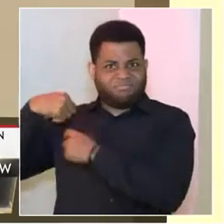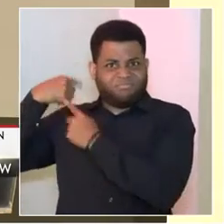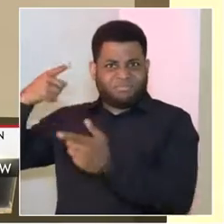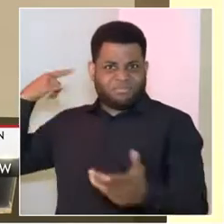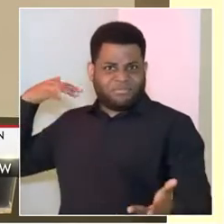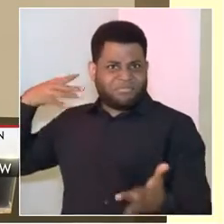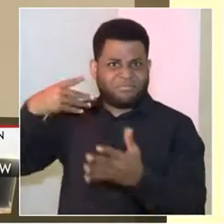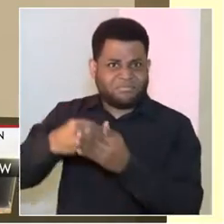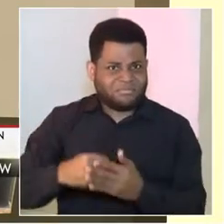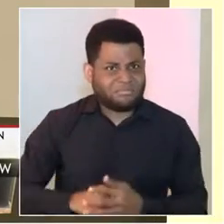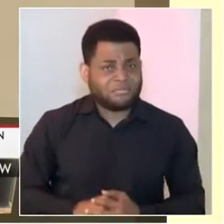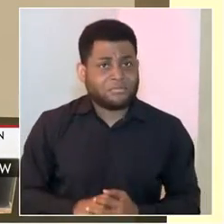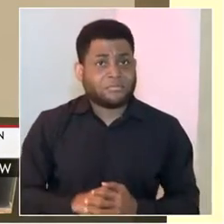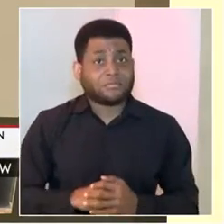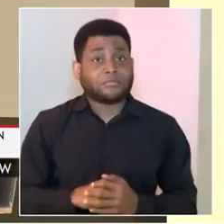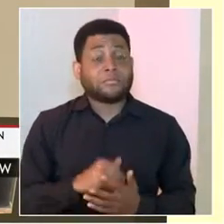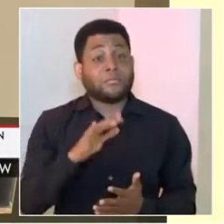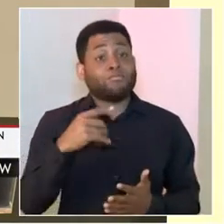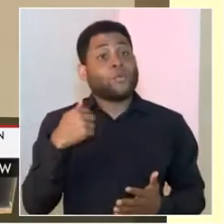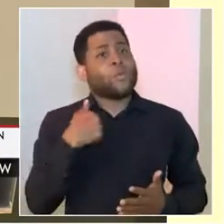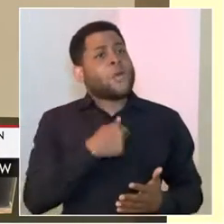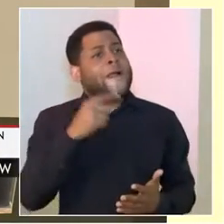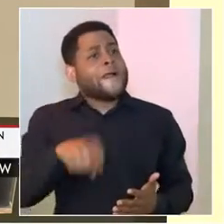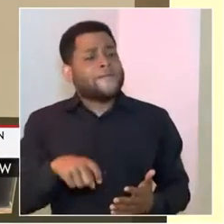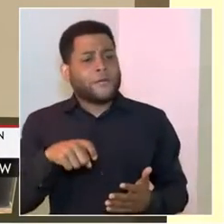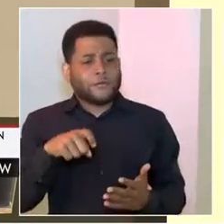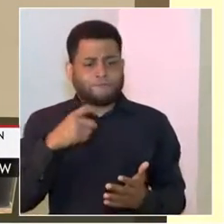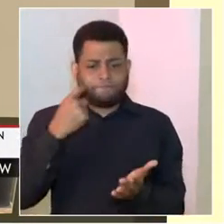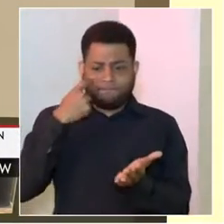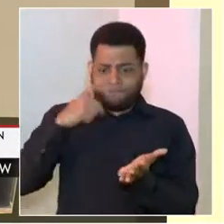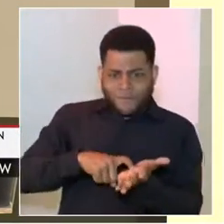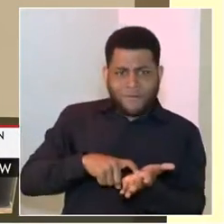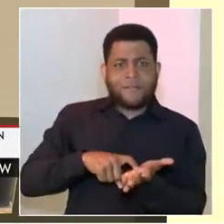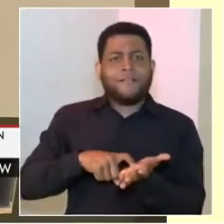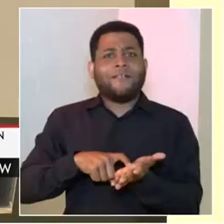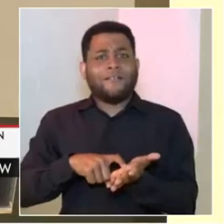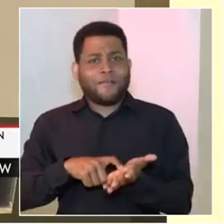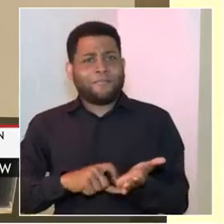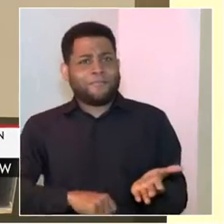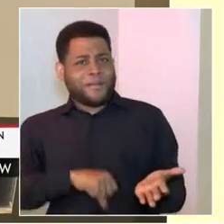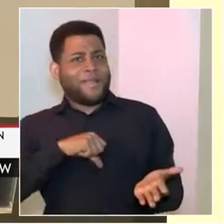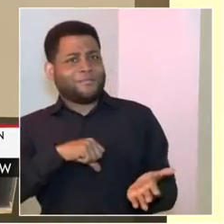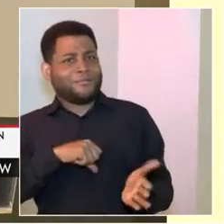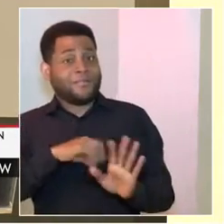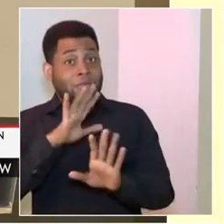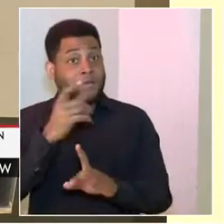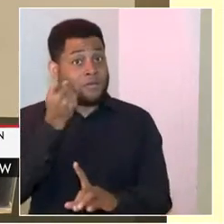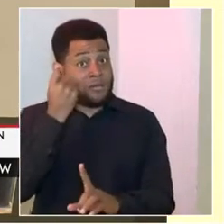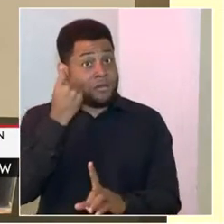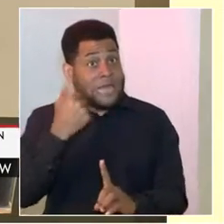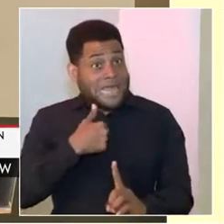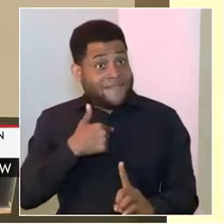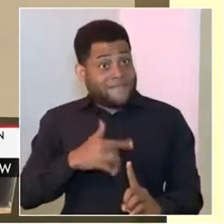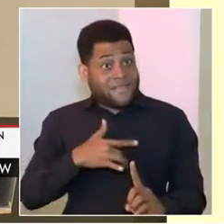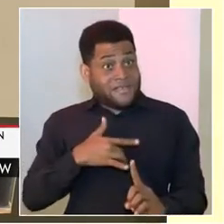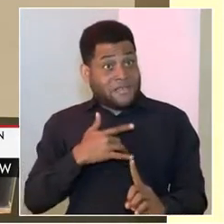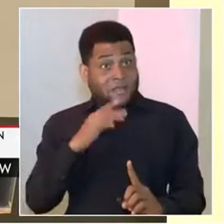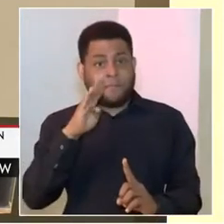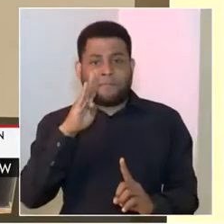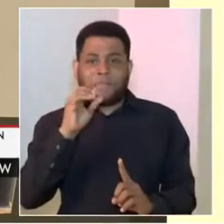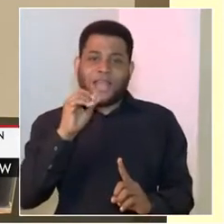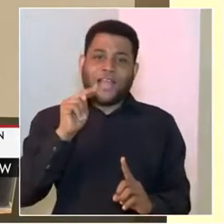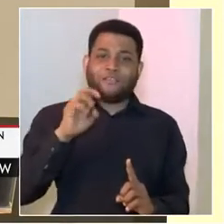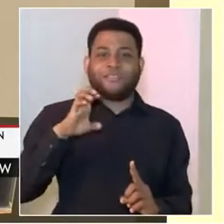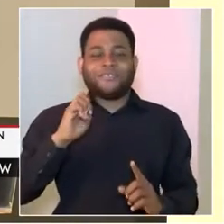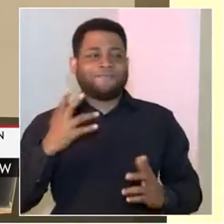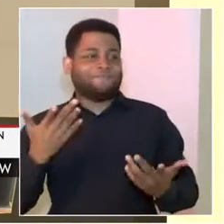should also feel good about the bounce. I don't know about you, but I'm feeling a bounce. I'm feeling a bounce in energy in the